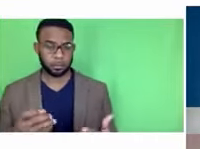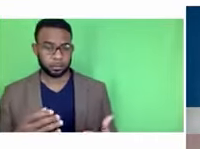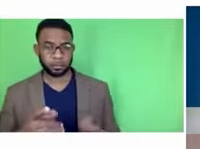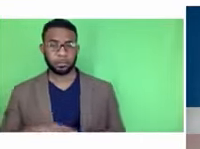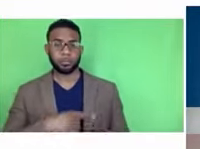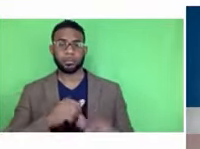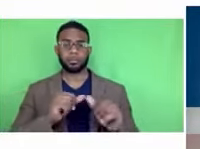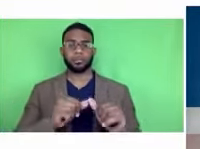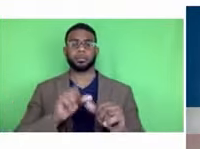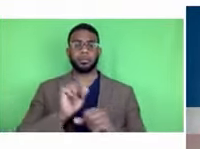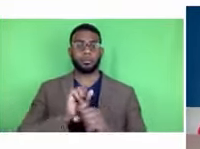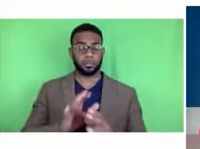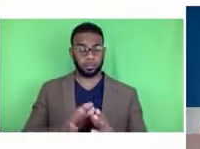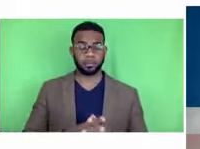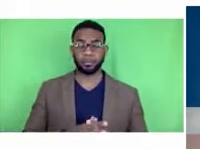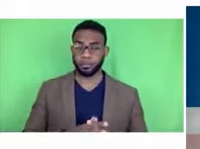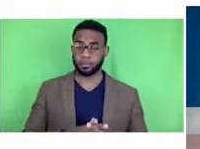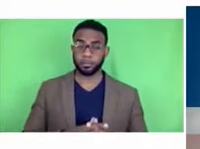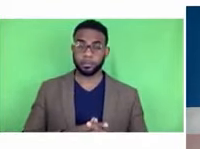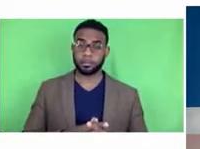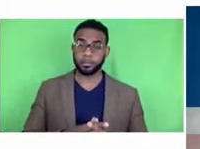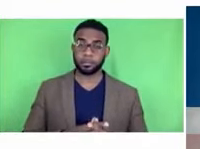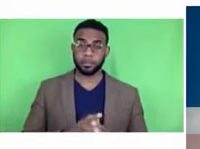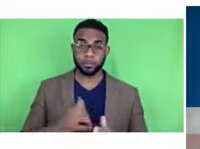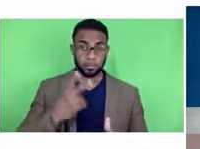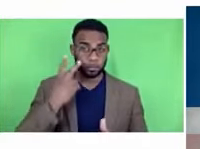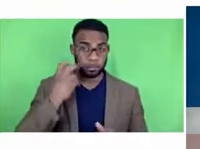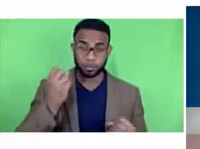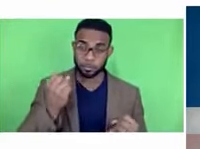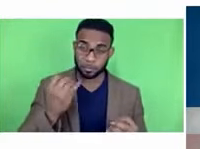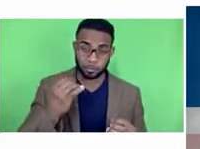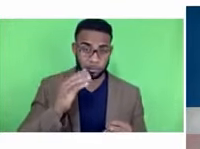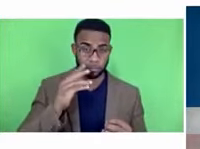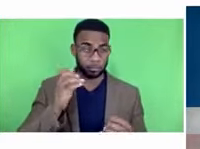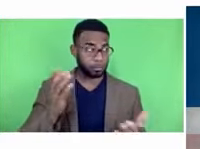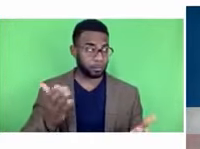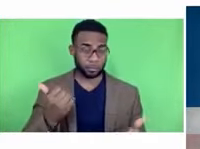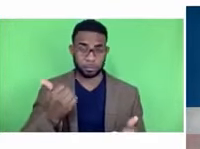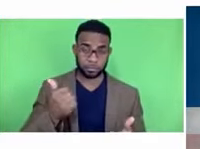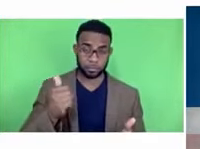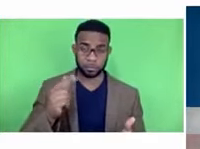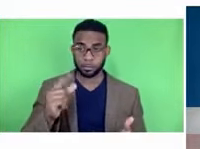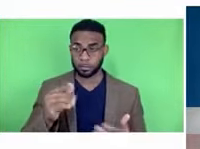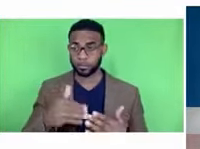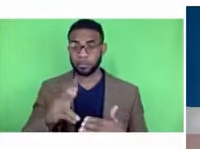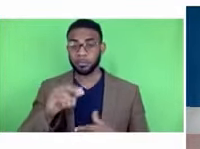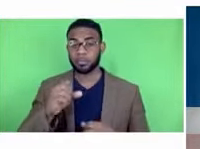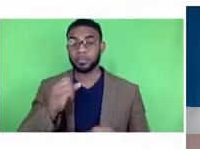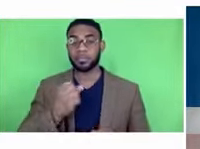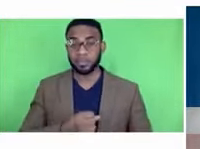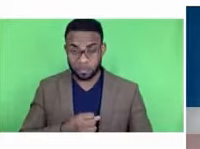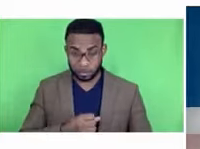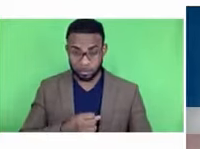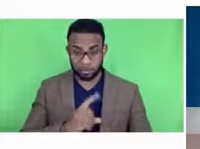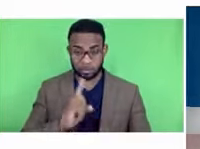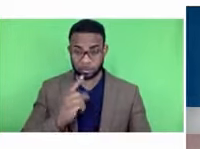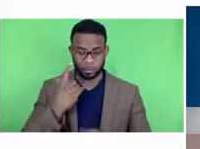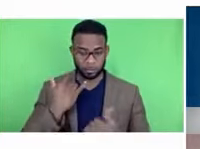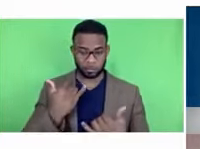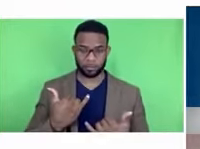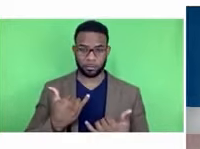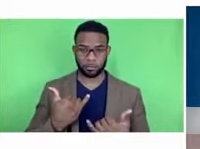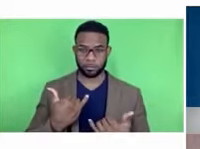tenured employees. And I have seen many who have been here 10, 20, even 30 years that are only just now